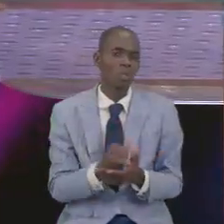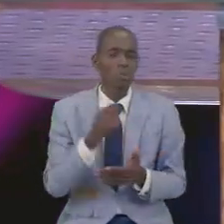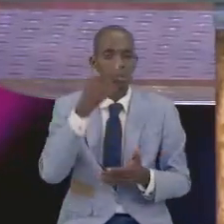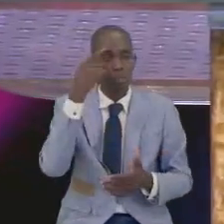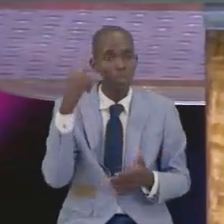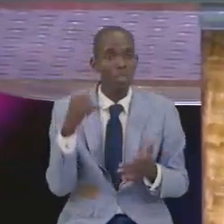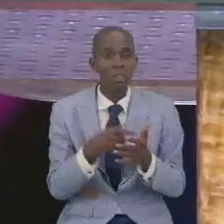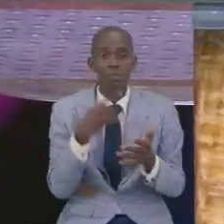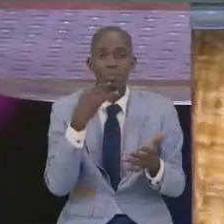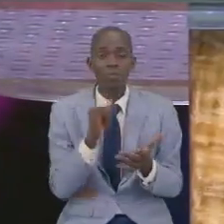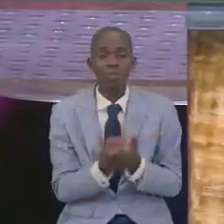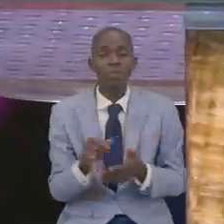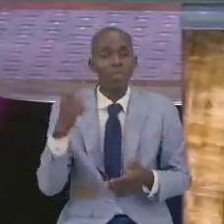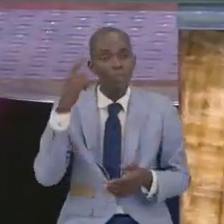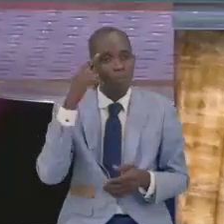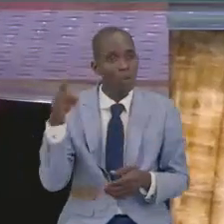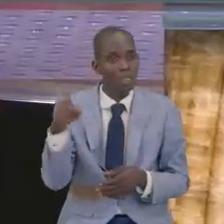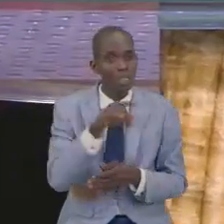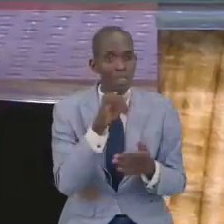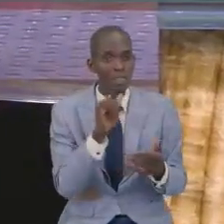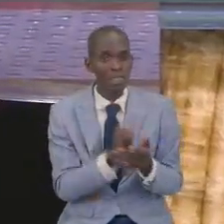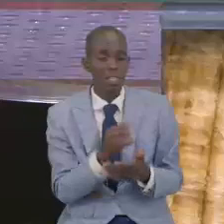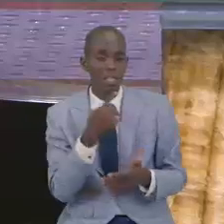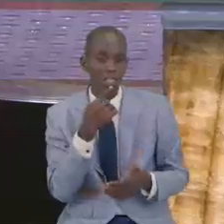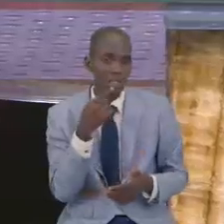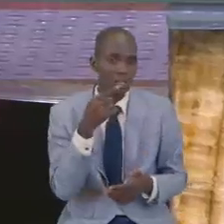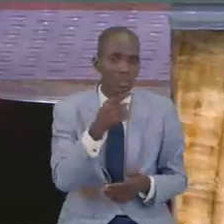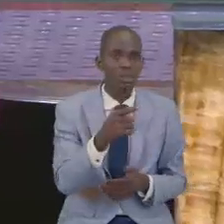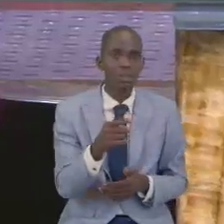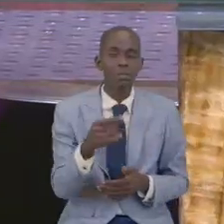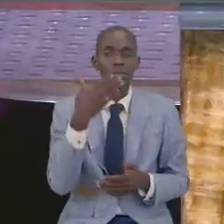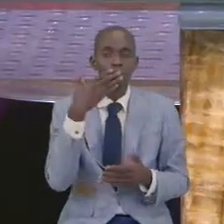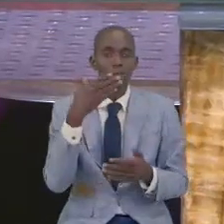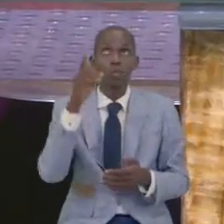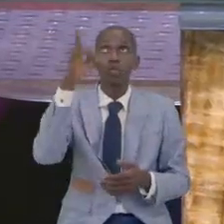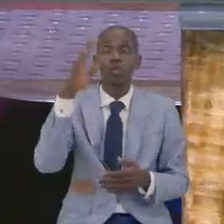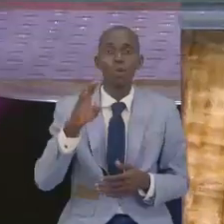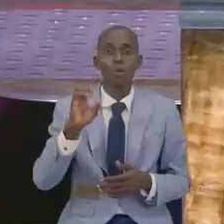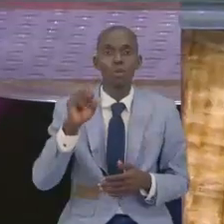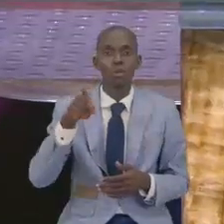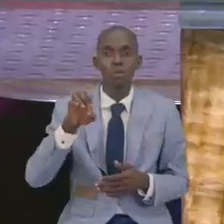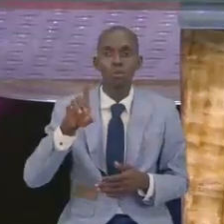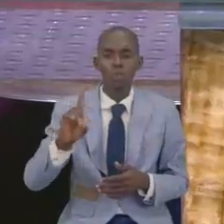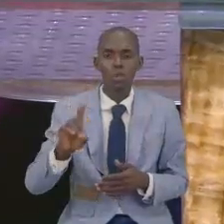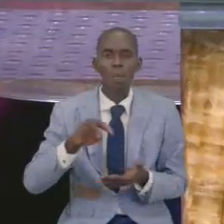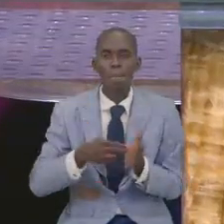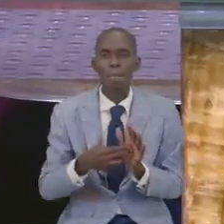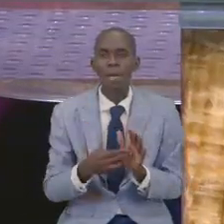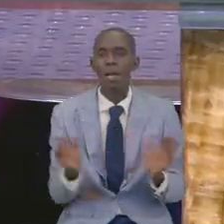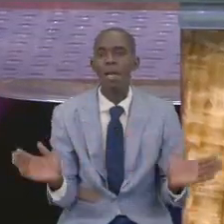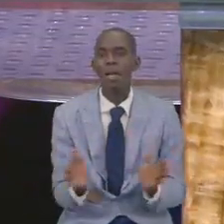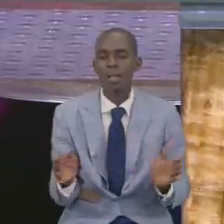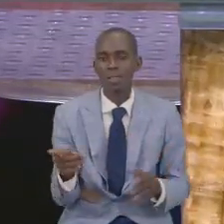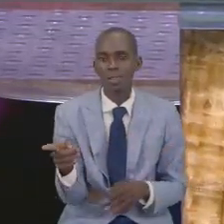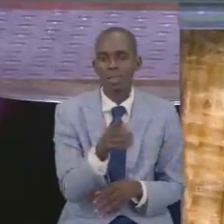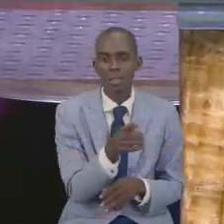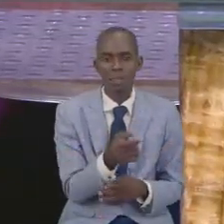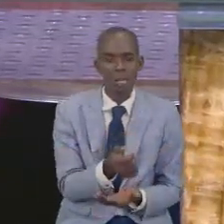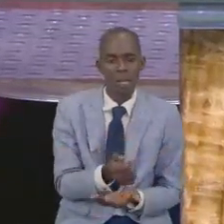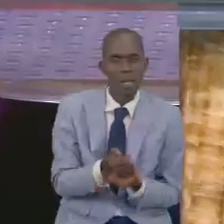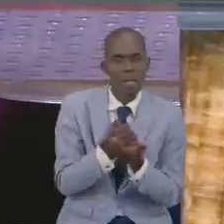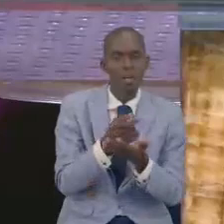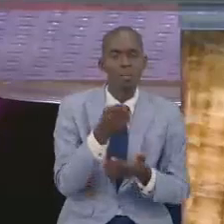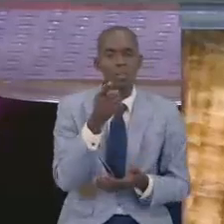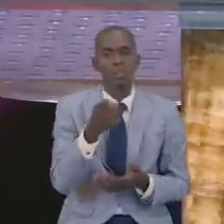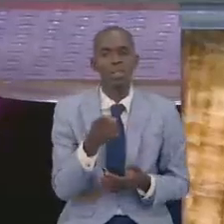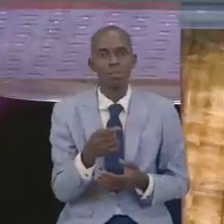says, he that biddeth them Godspeed promotes them, encourages them, and is